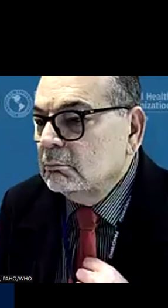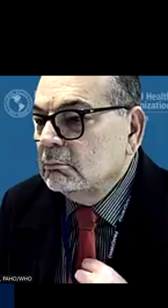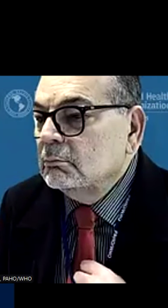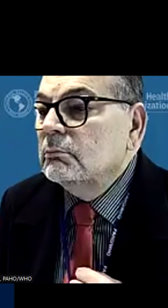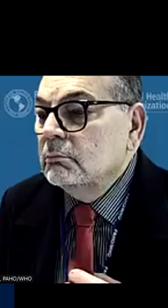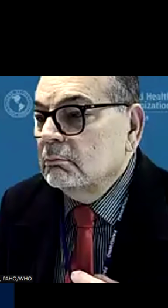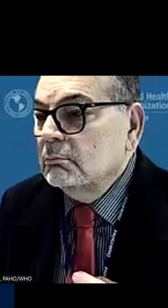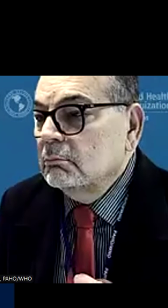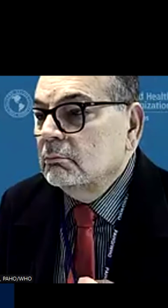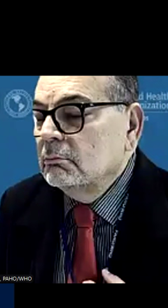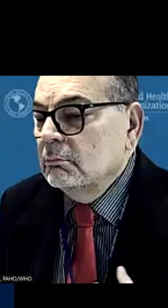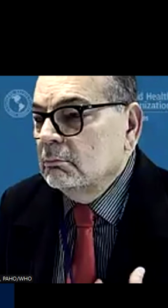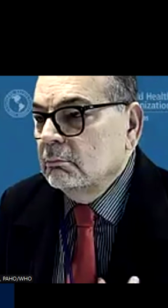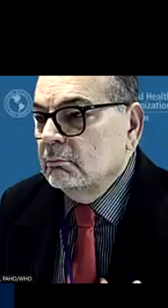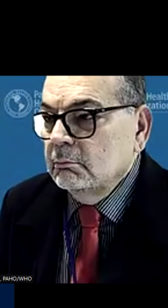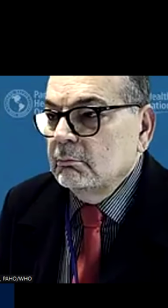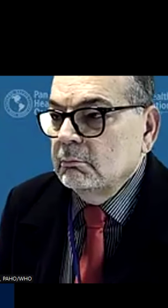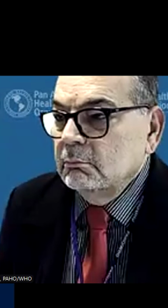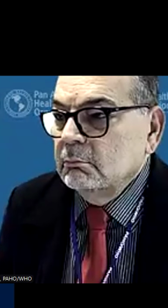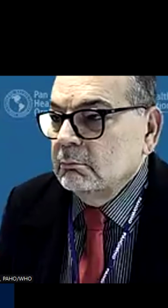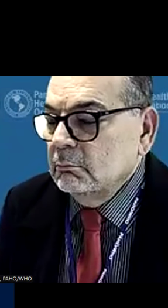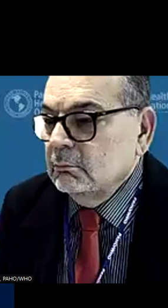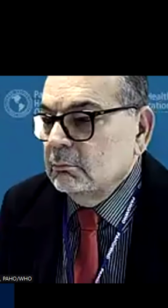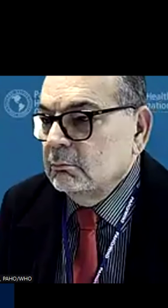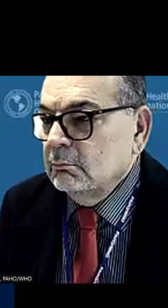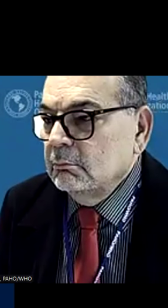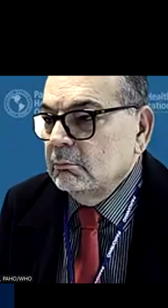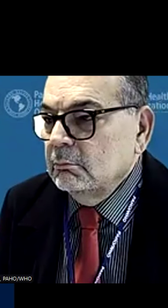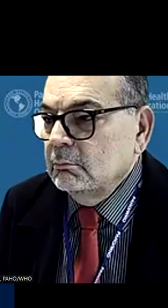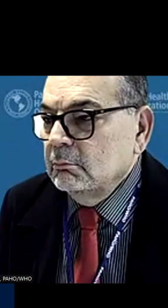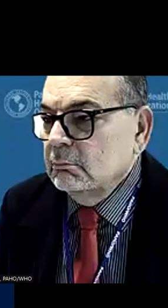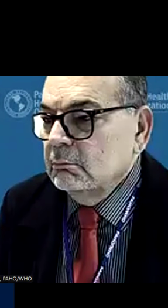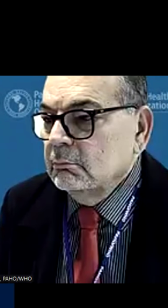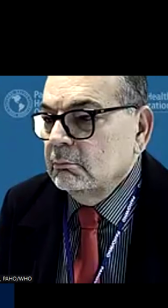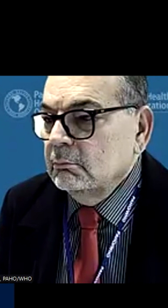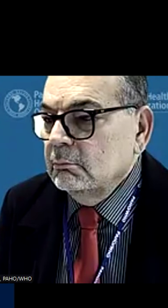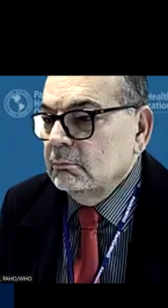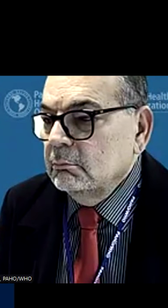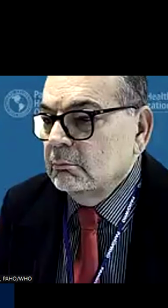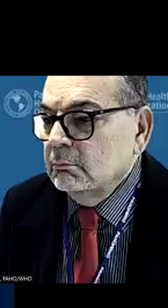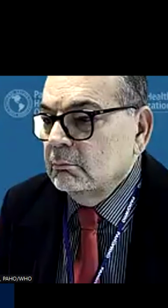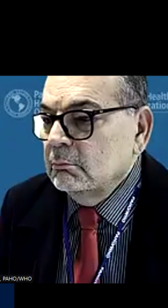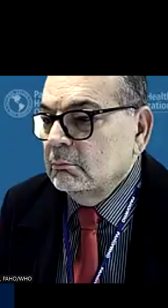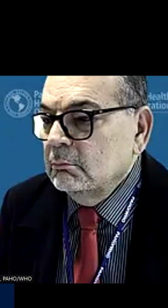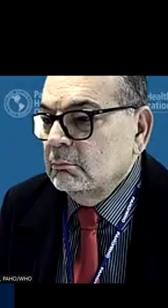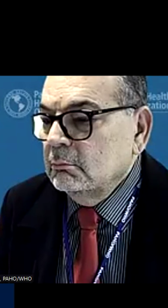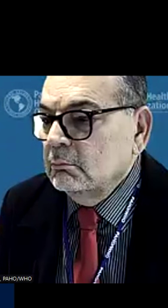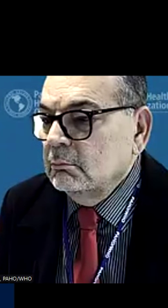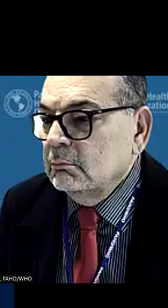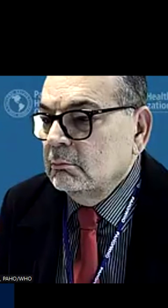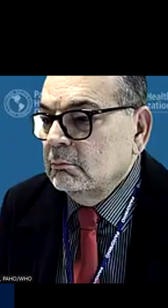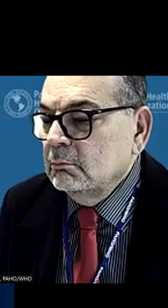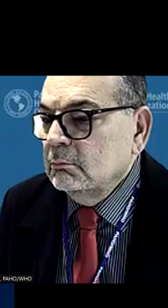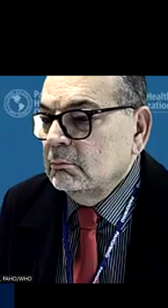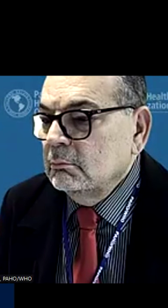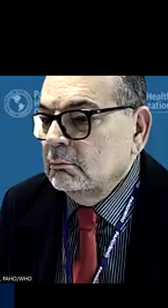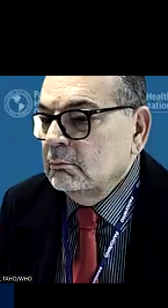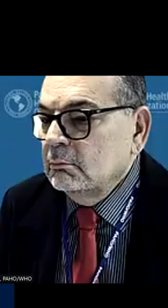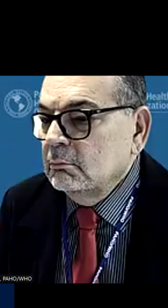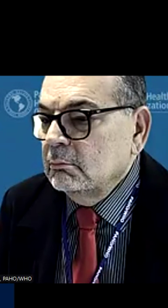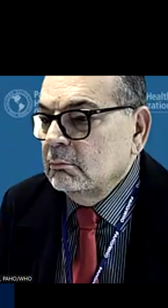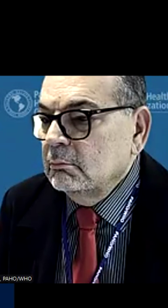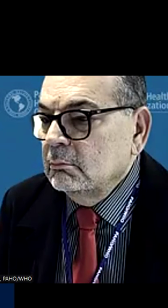being implemented. Because I was just now answering a question. Somebody put on the question and answer